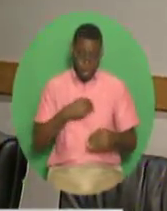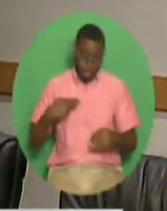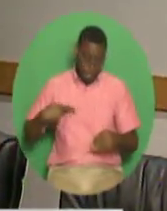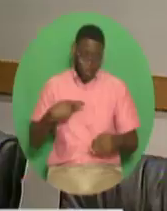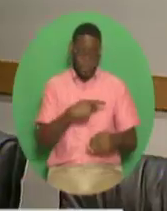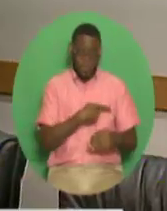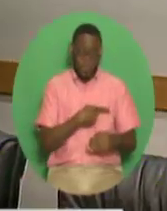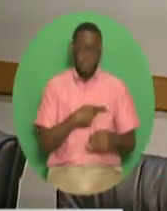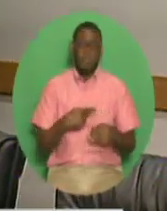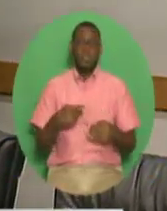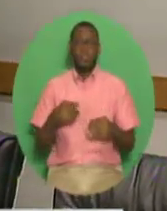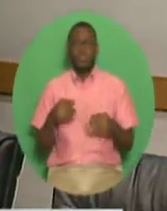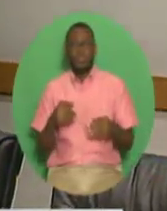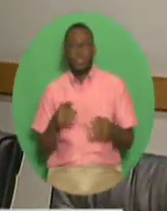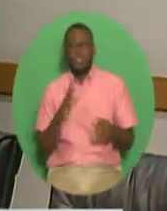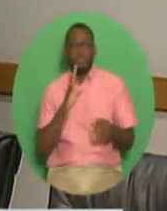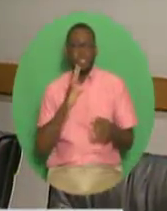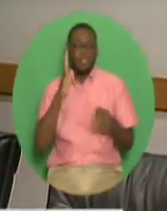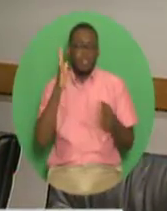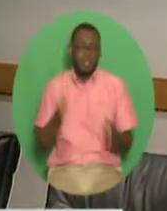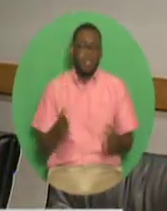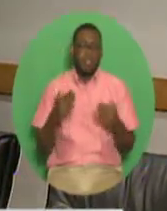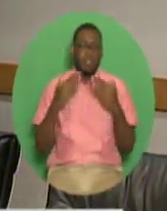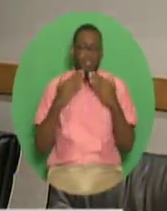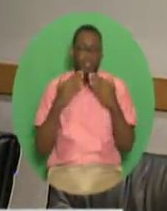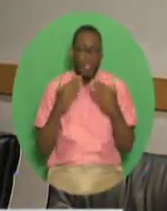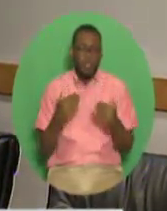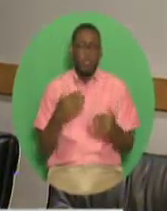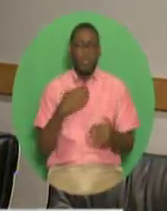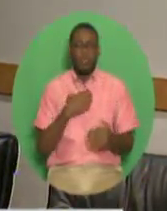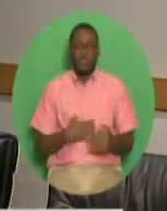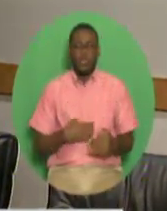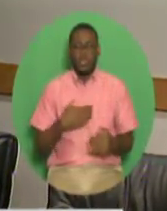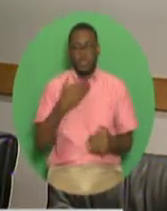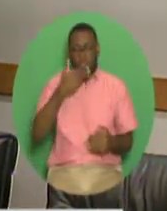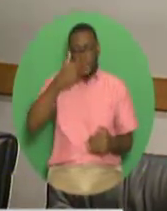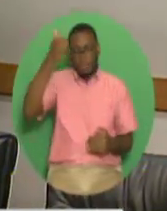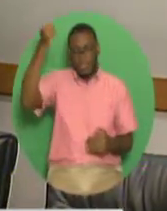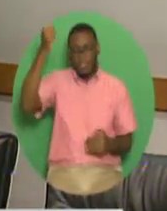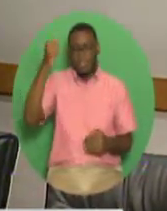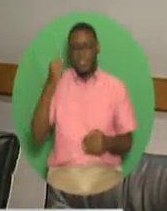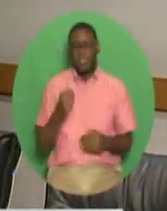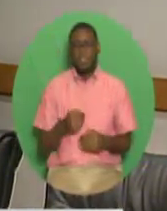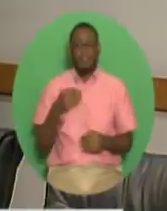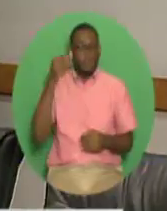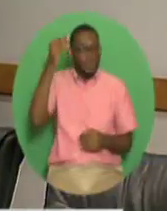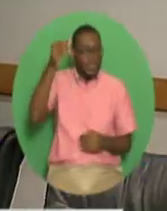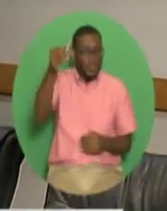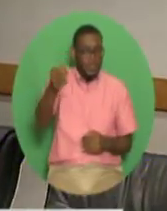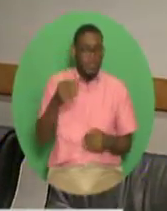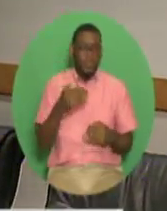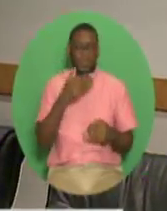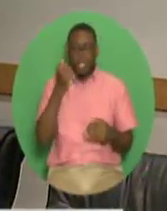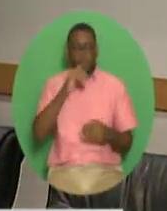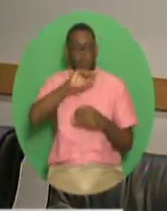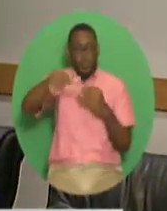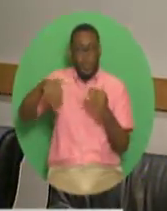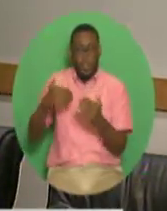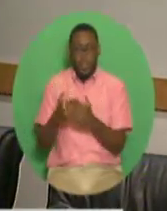last year and the last 2 years, and wish you all the best to ensuring that when we come here that everything is in place that we could do the people's